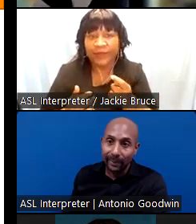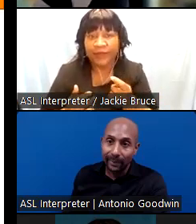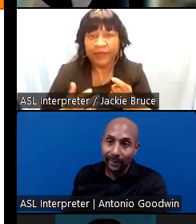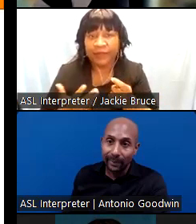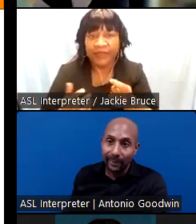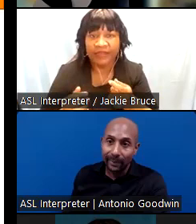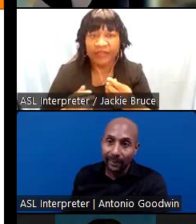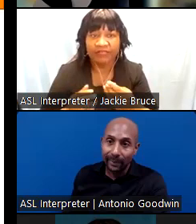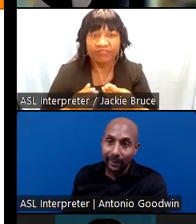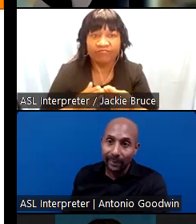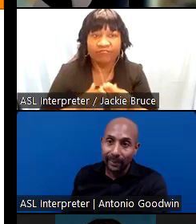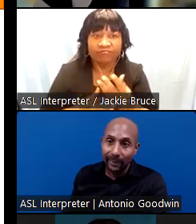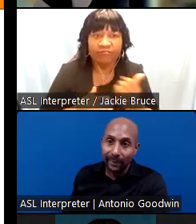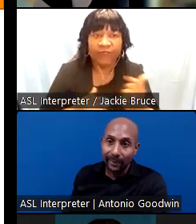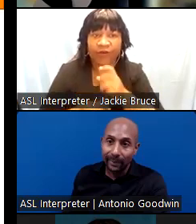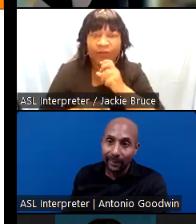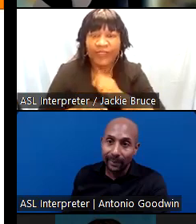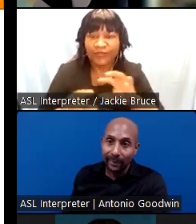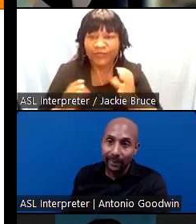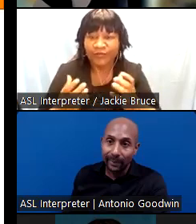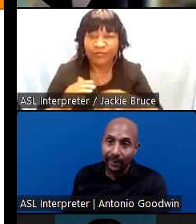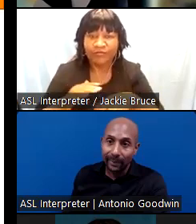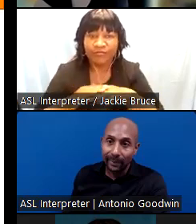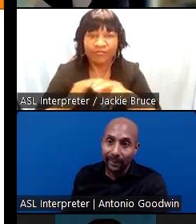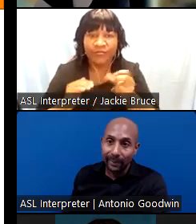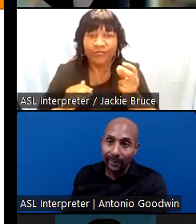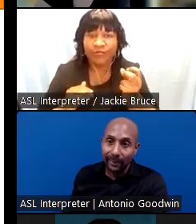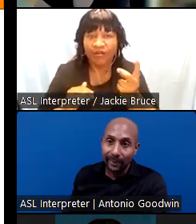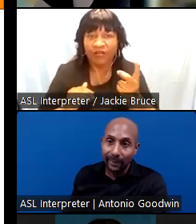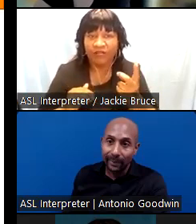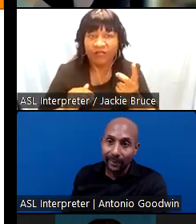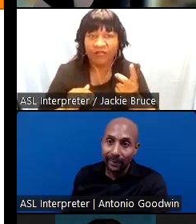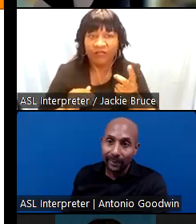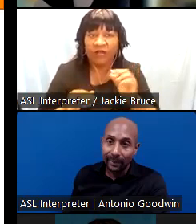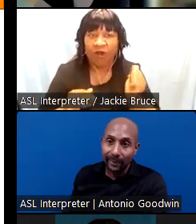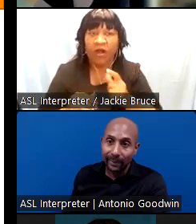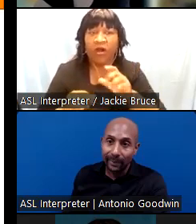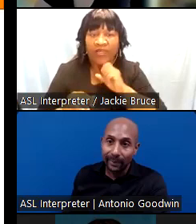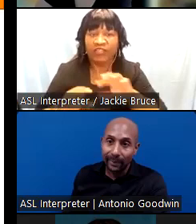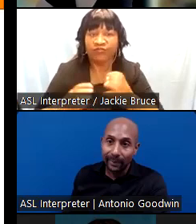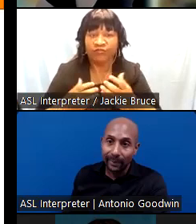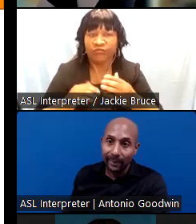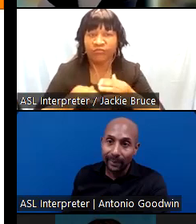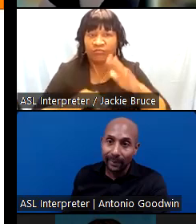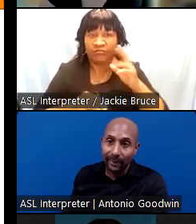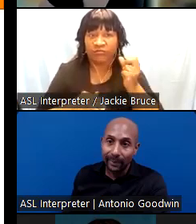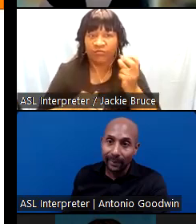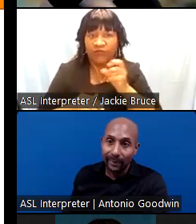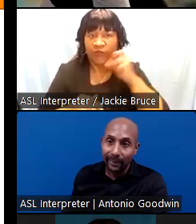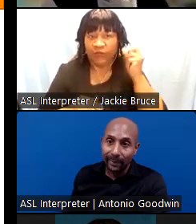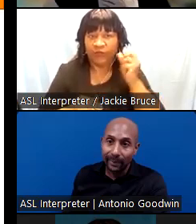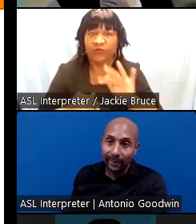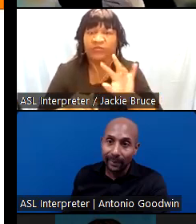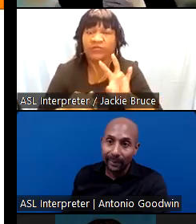In all age groups, at least 17 years or older, at least 77% of the